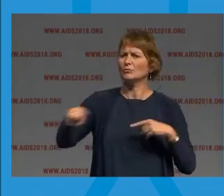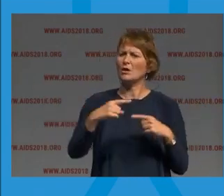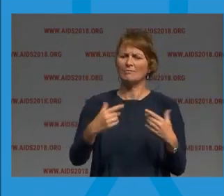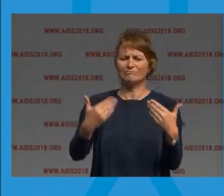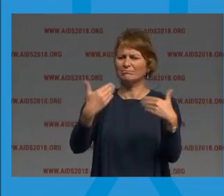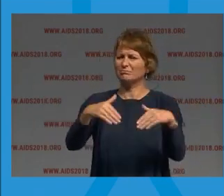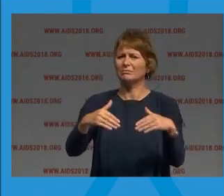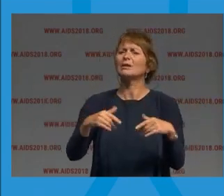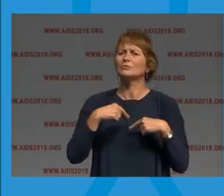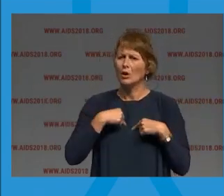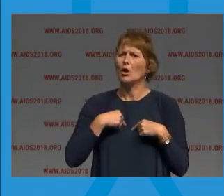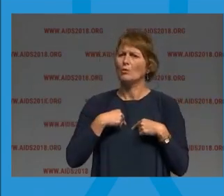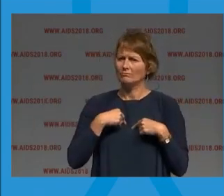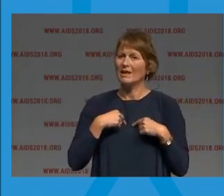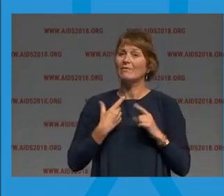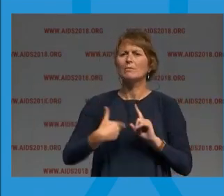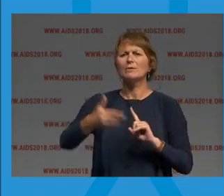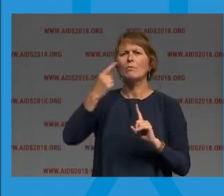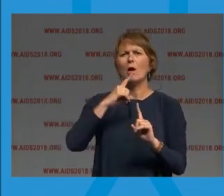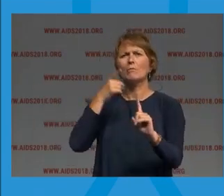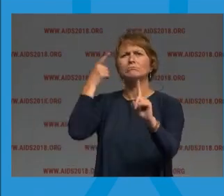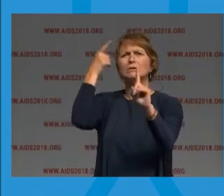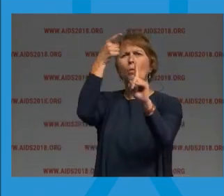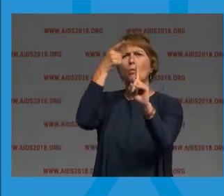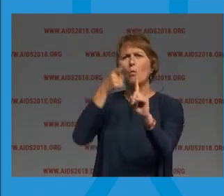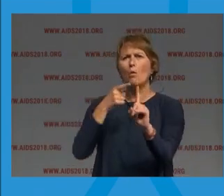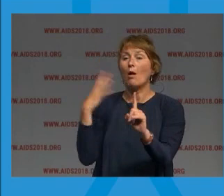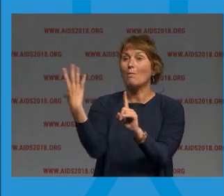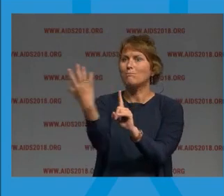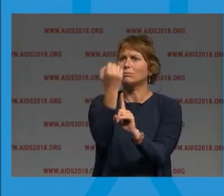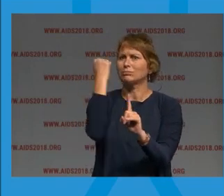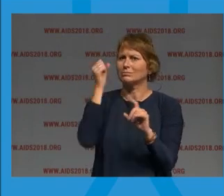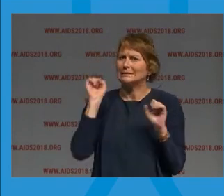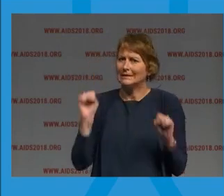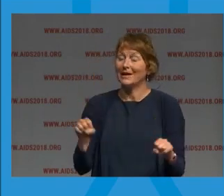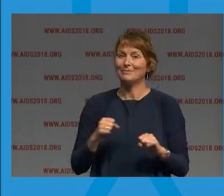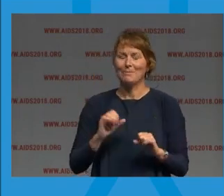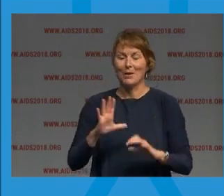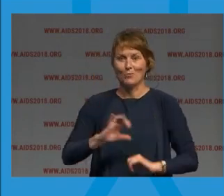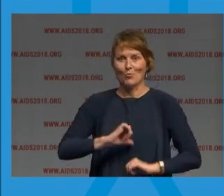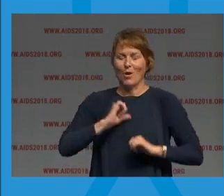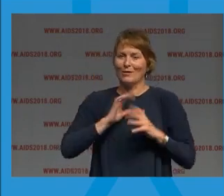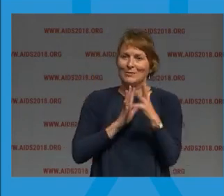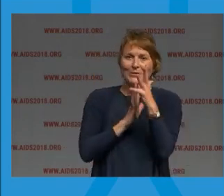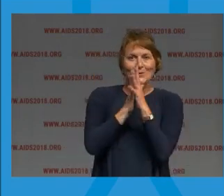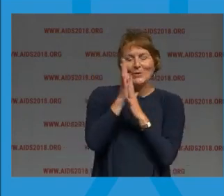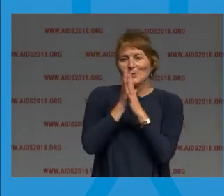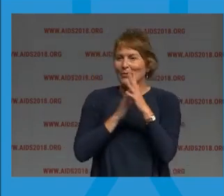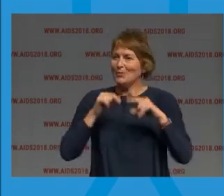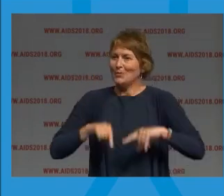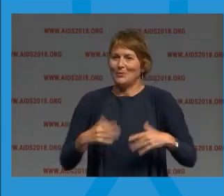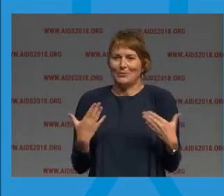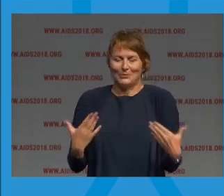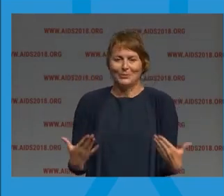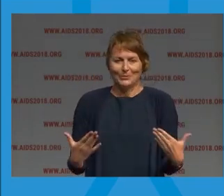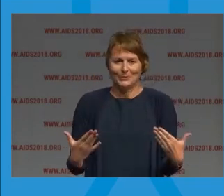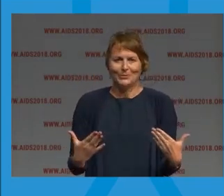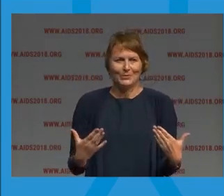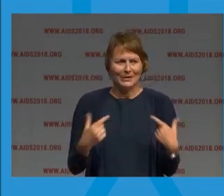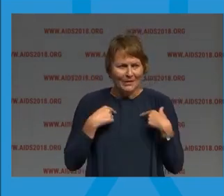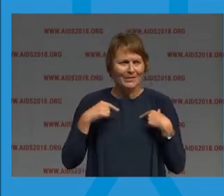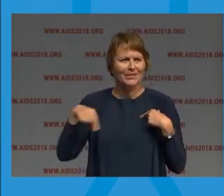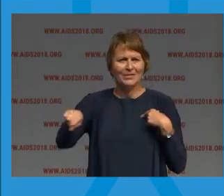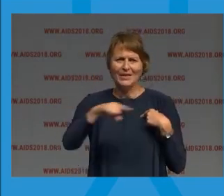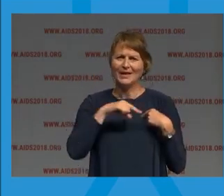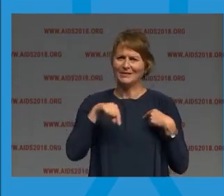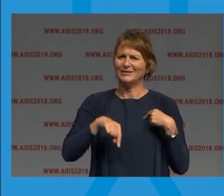and achieve our goals. I am very proud and excited to be here today to be part of this